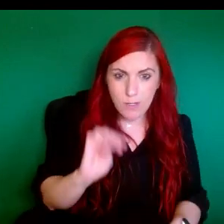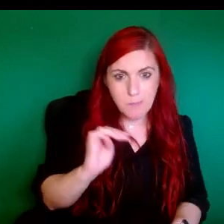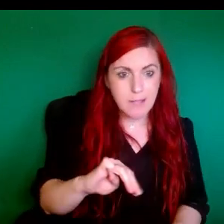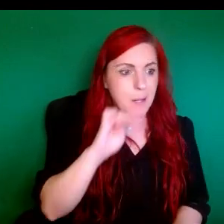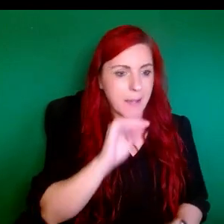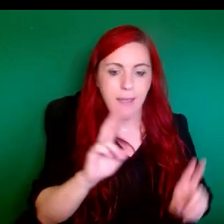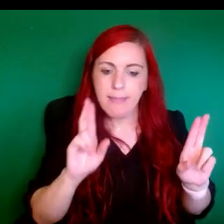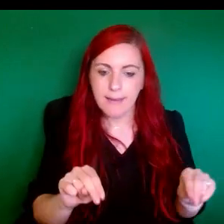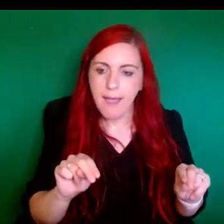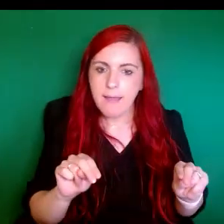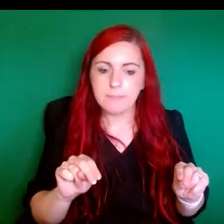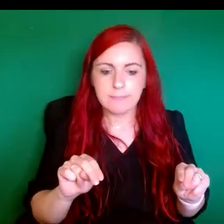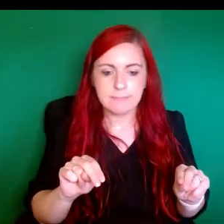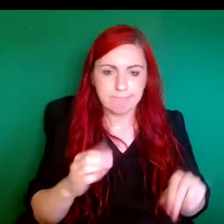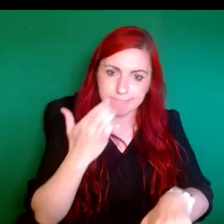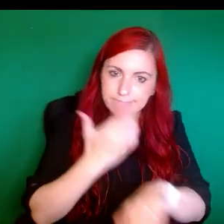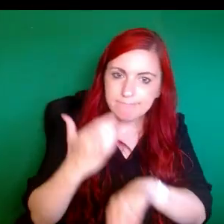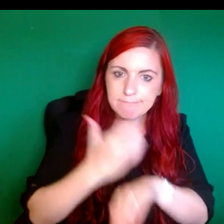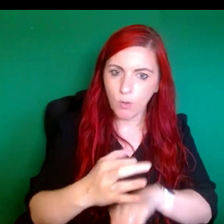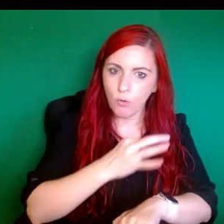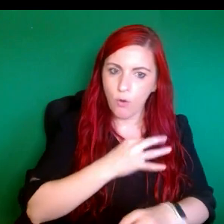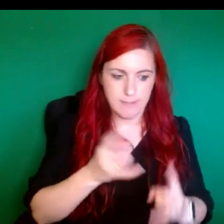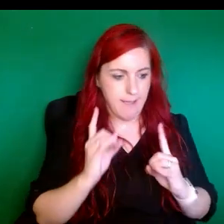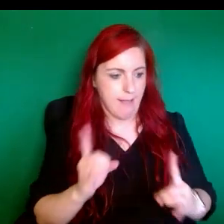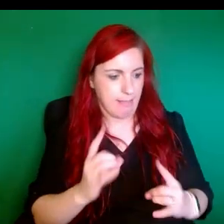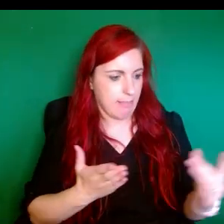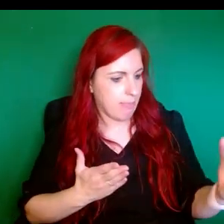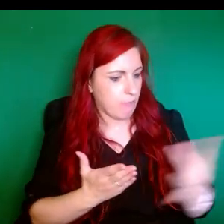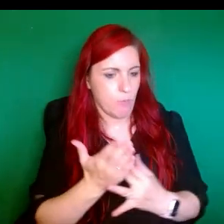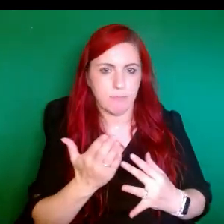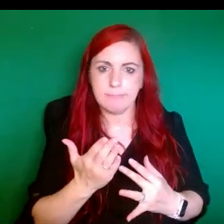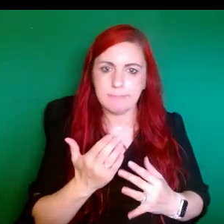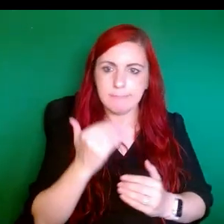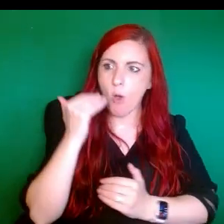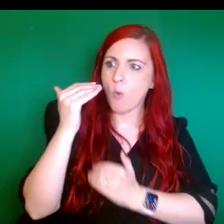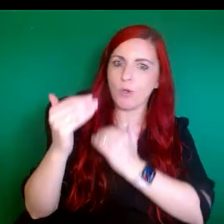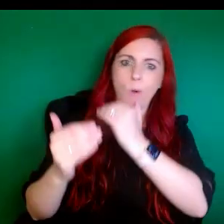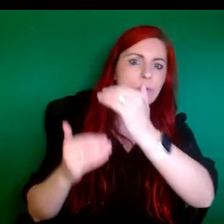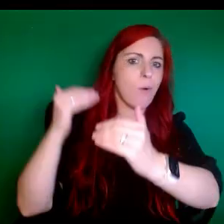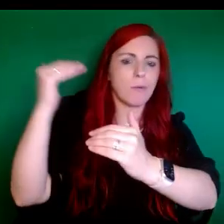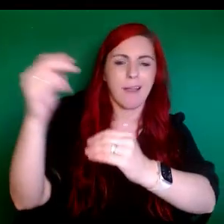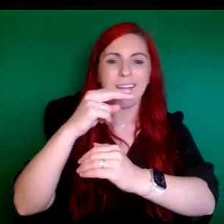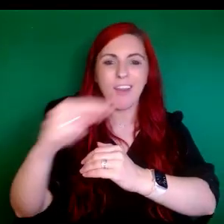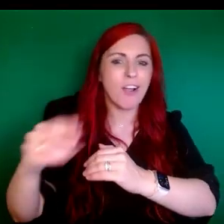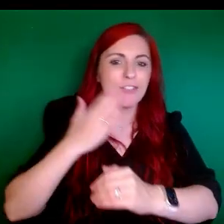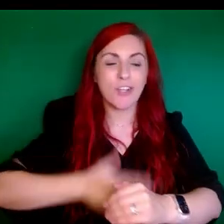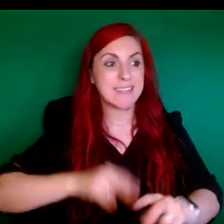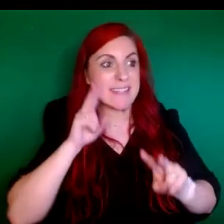maintain good health into later life and not just see a meal service as a need in a time of